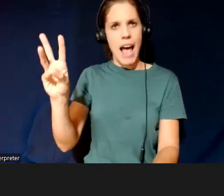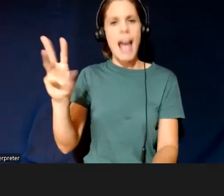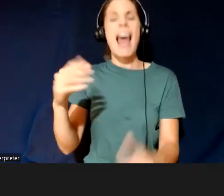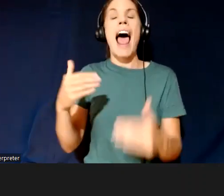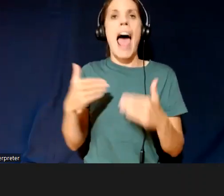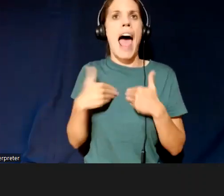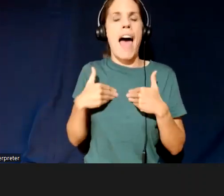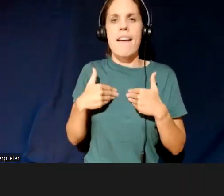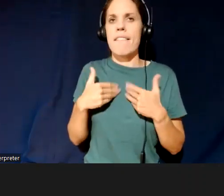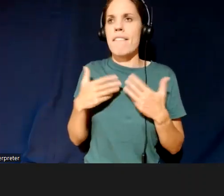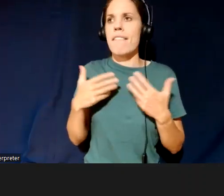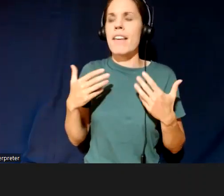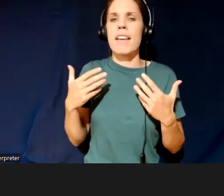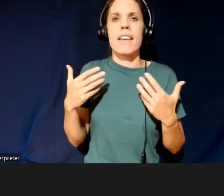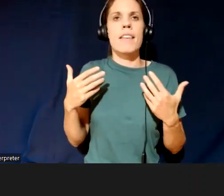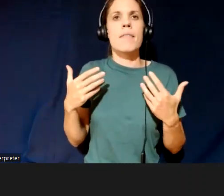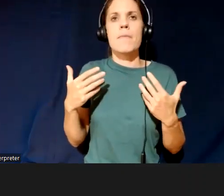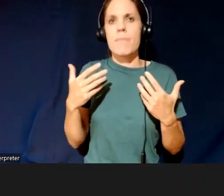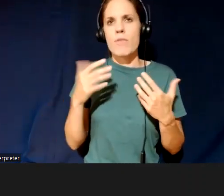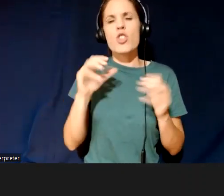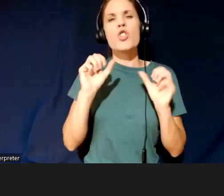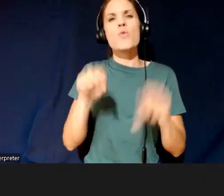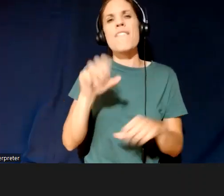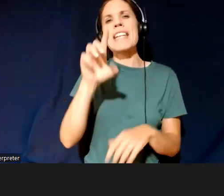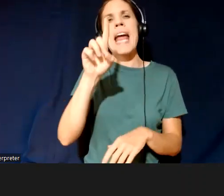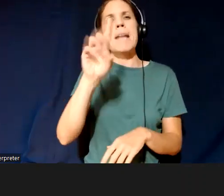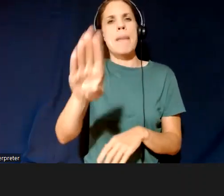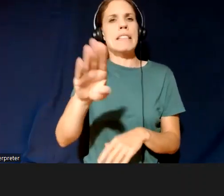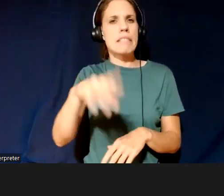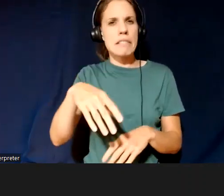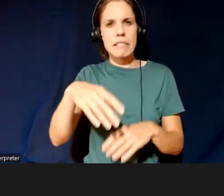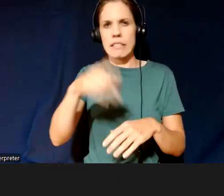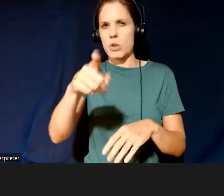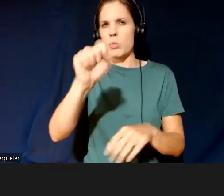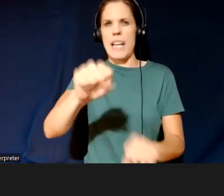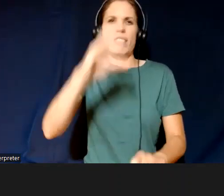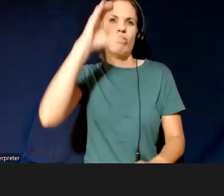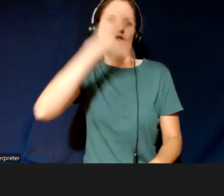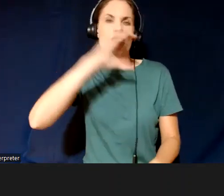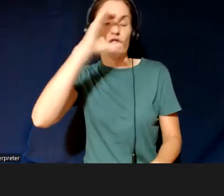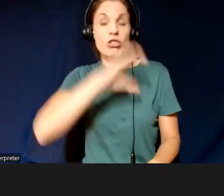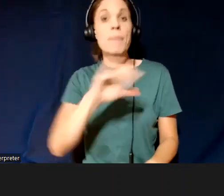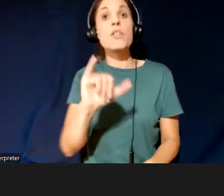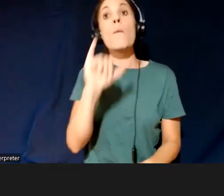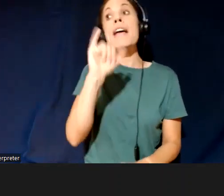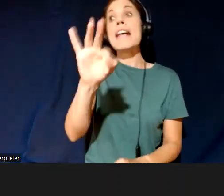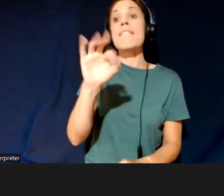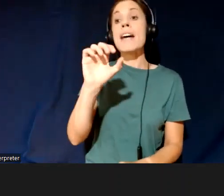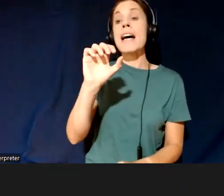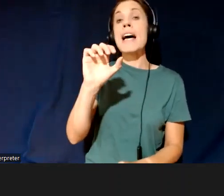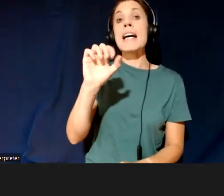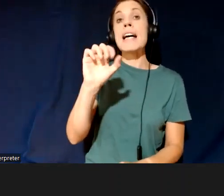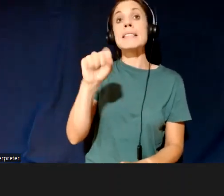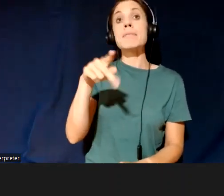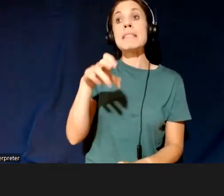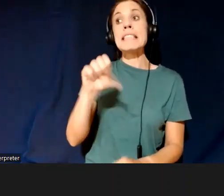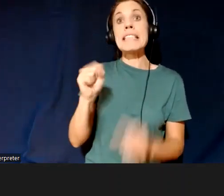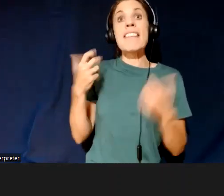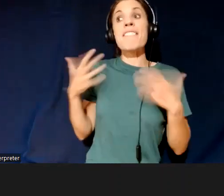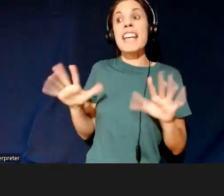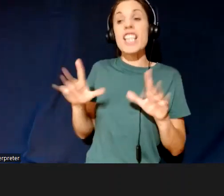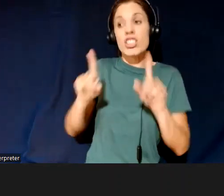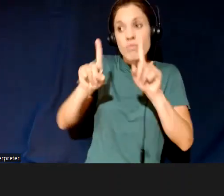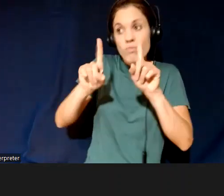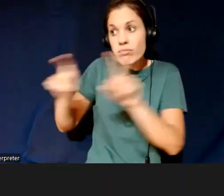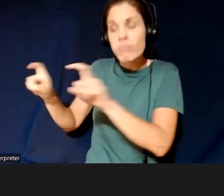repository and searchable database so that if a species has been evaluated, it will be on there. The limiting factor